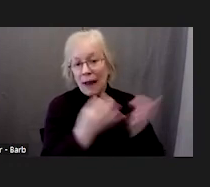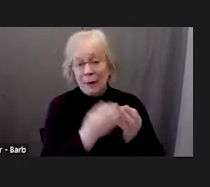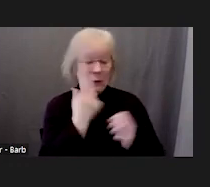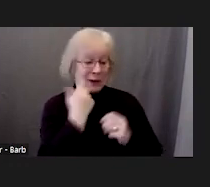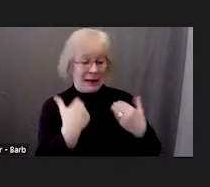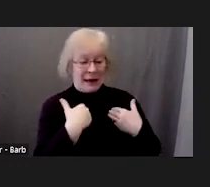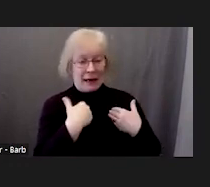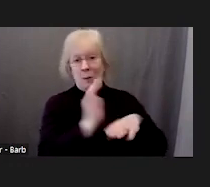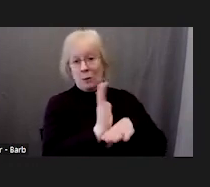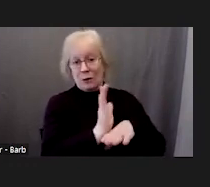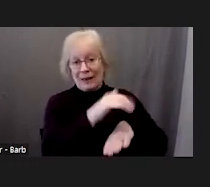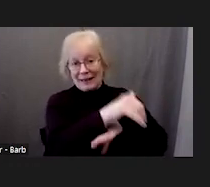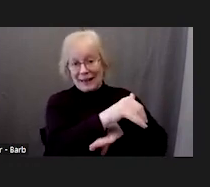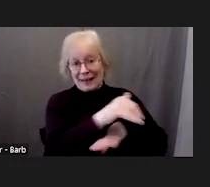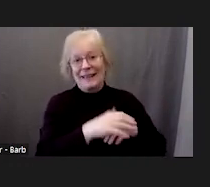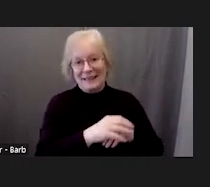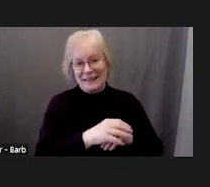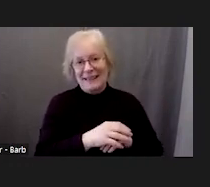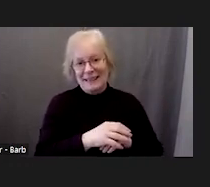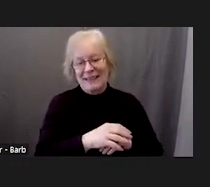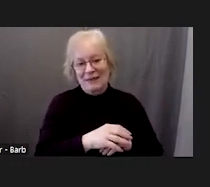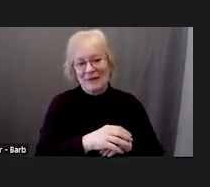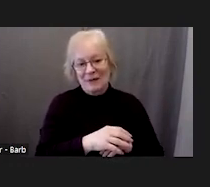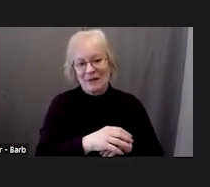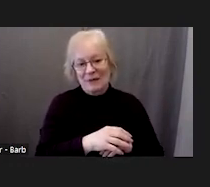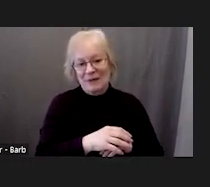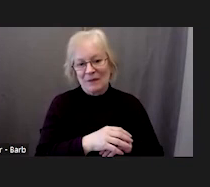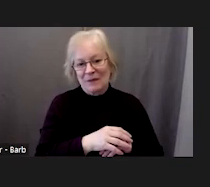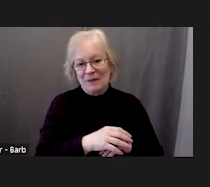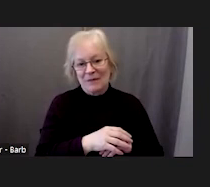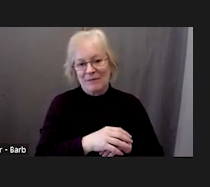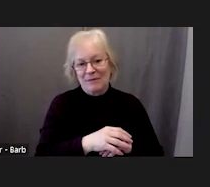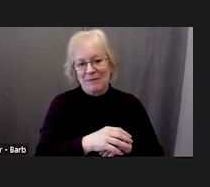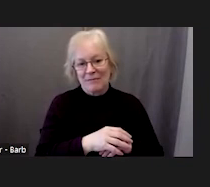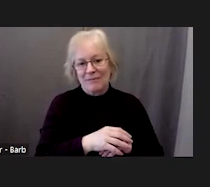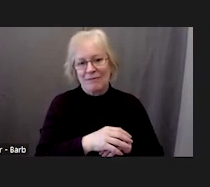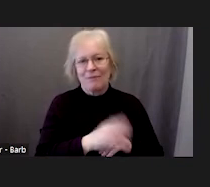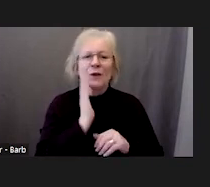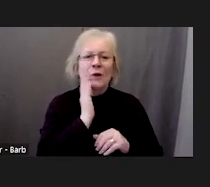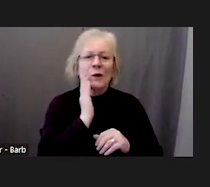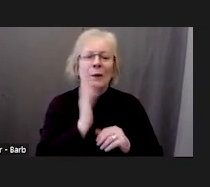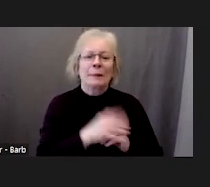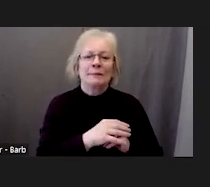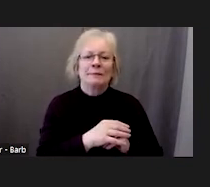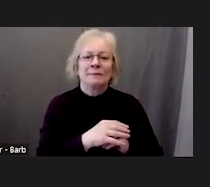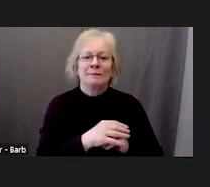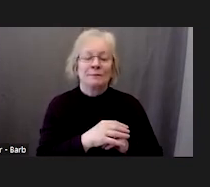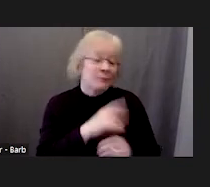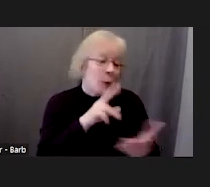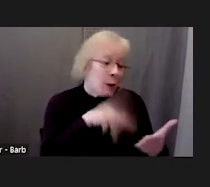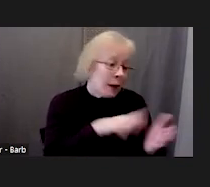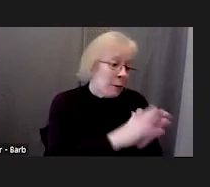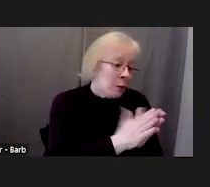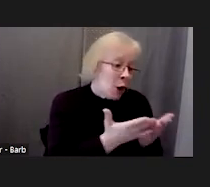last night, so I was very impressed, and you know, or read a book or watch